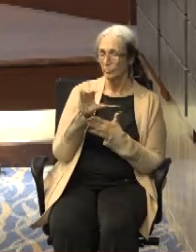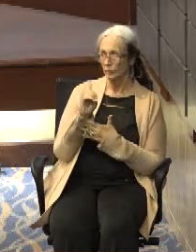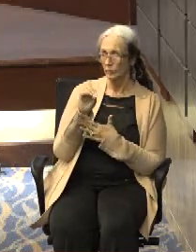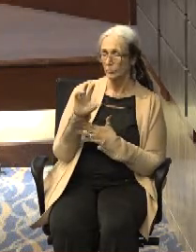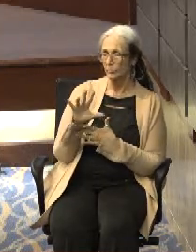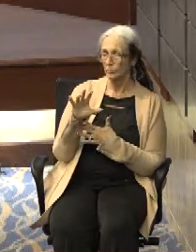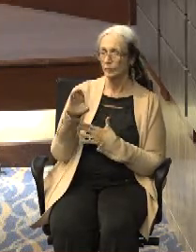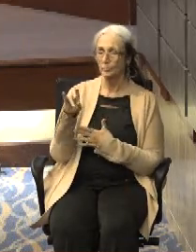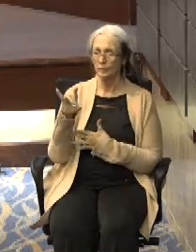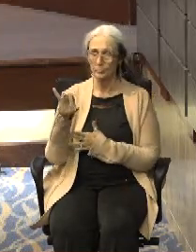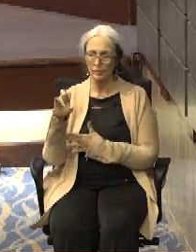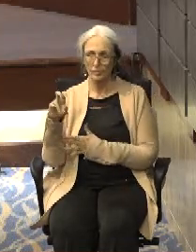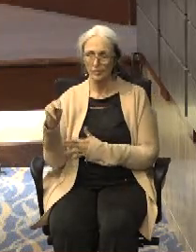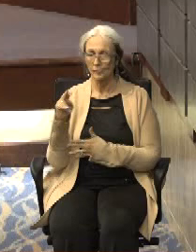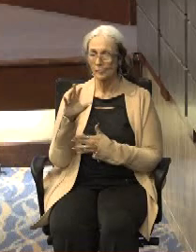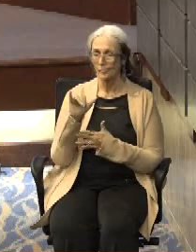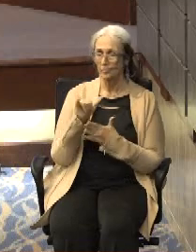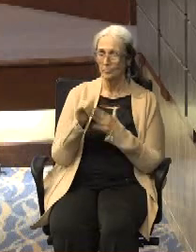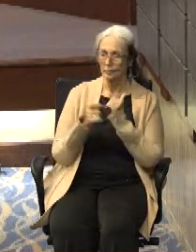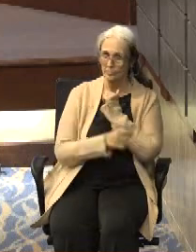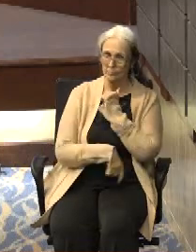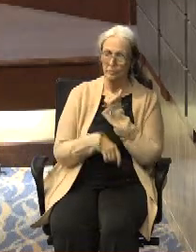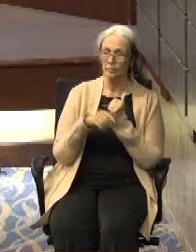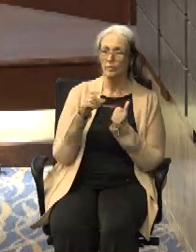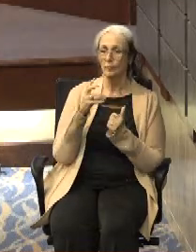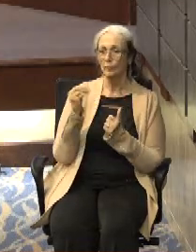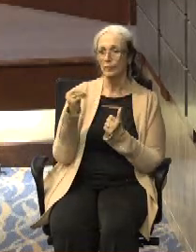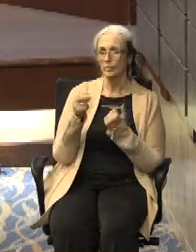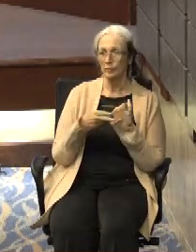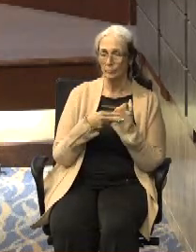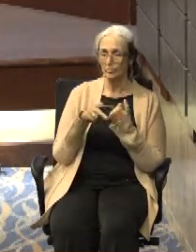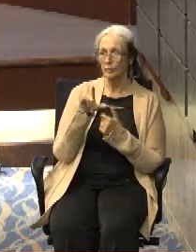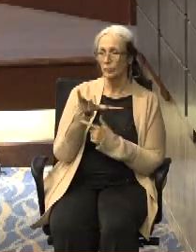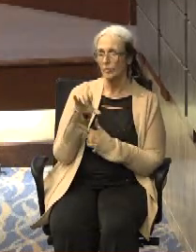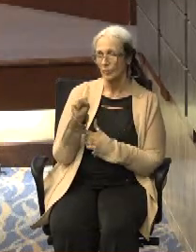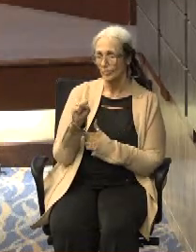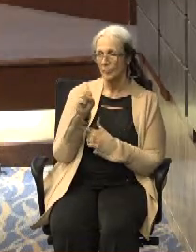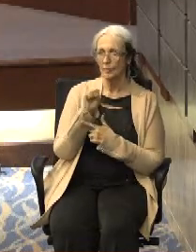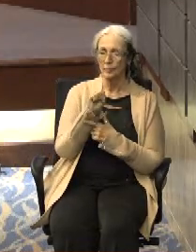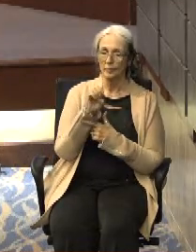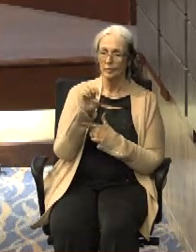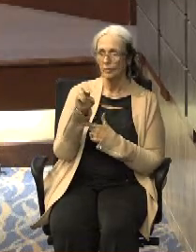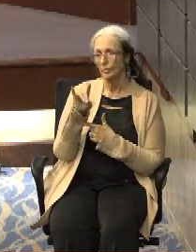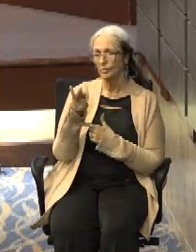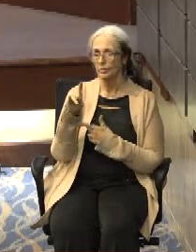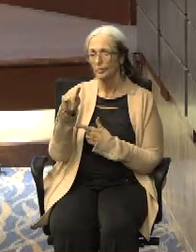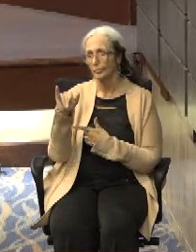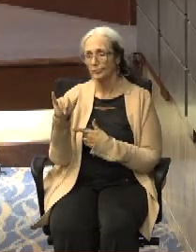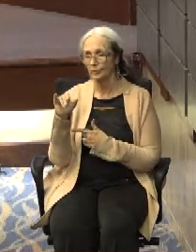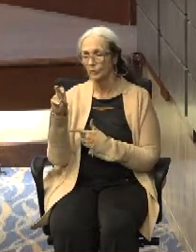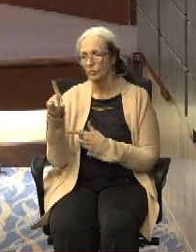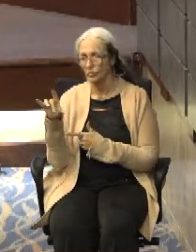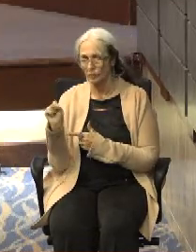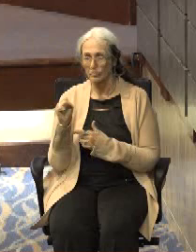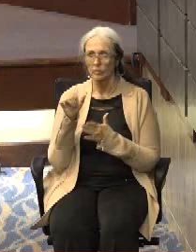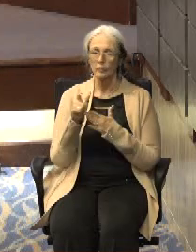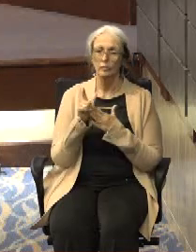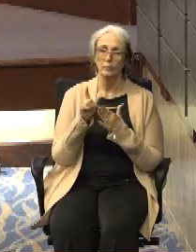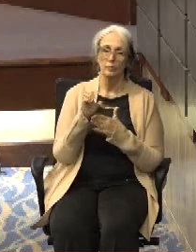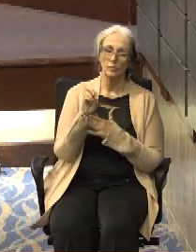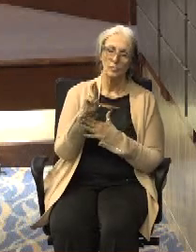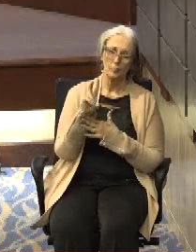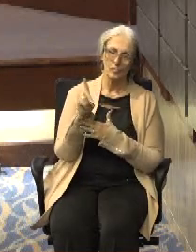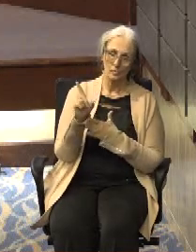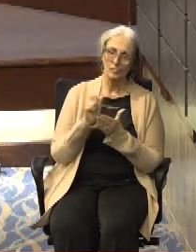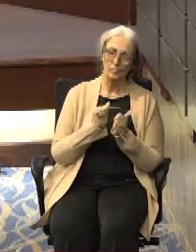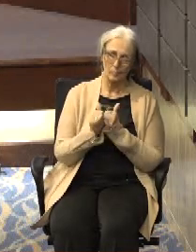District Classification, providing for penalties, providing a savings clause, providing a severability clause, and finally determining the meeting at which this ordinance is passed is